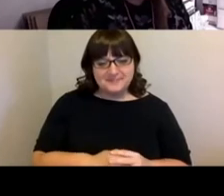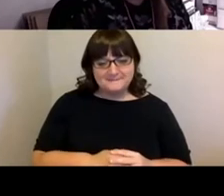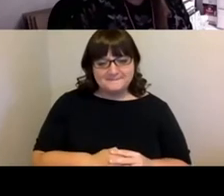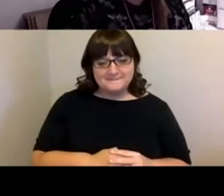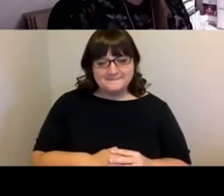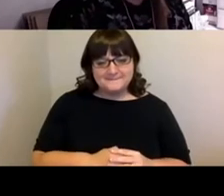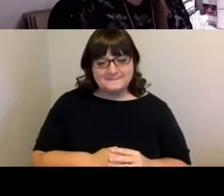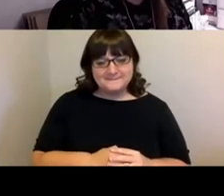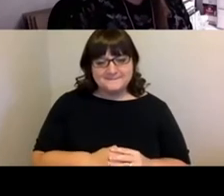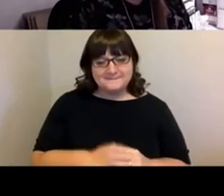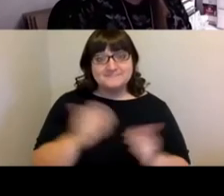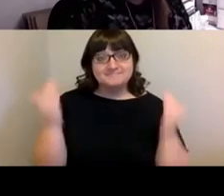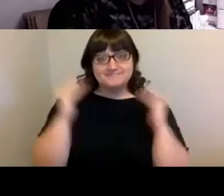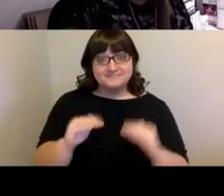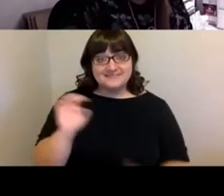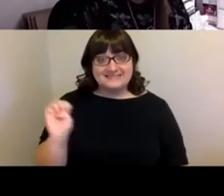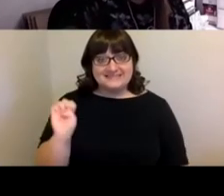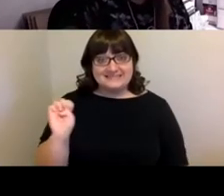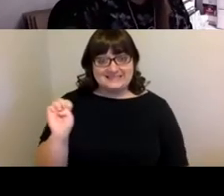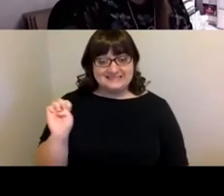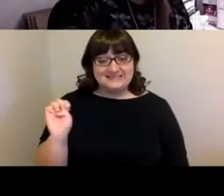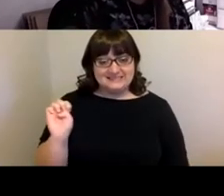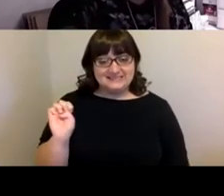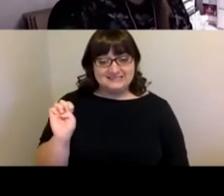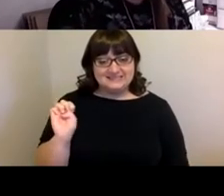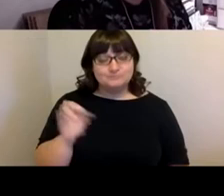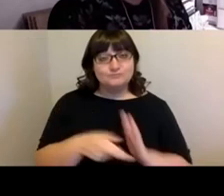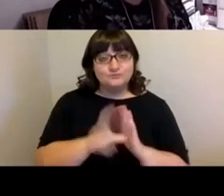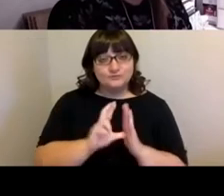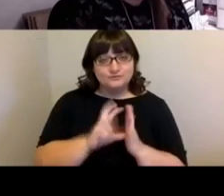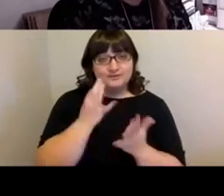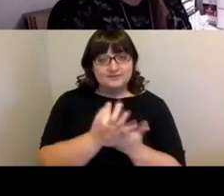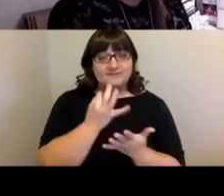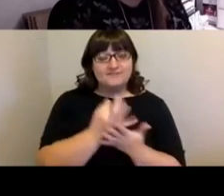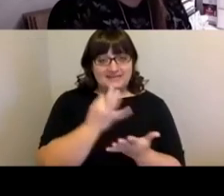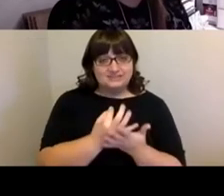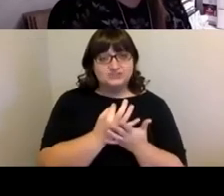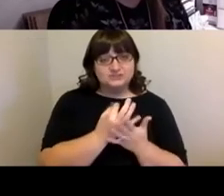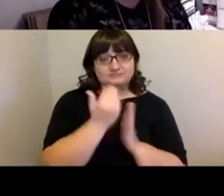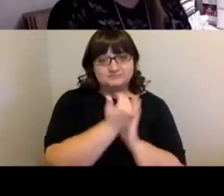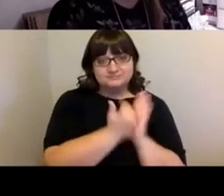we're going to look at E, review of the financial statements. Dana.